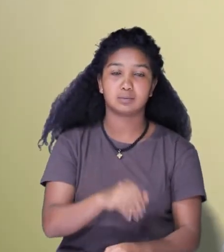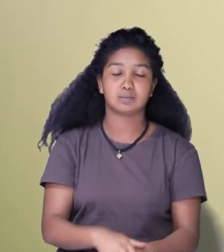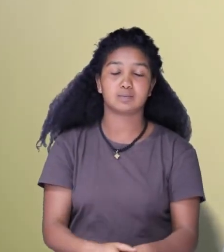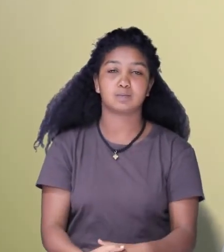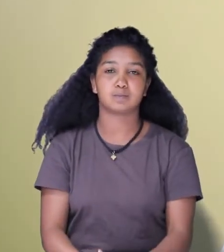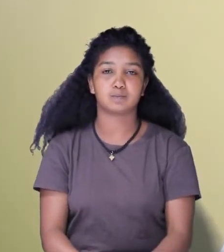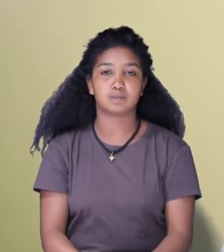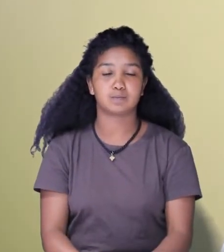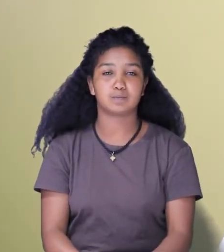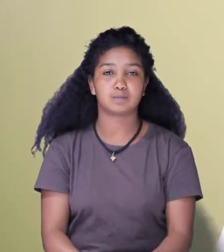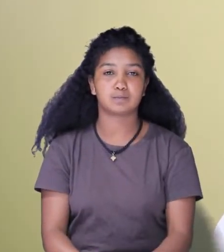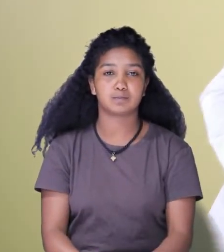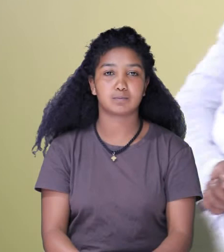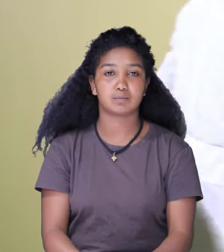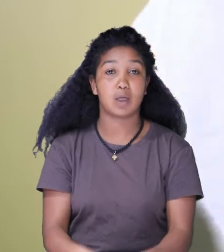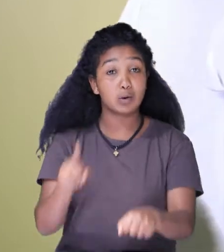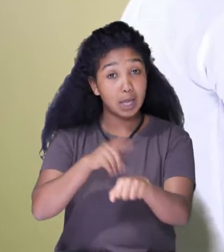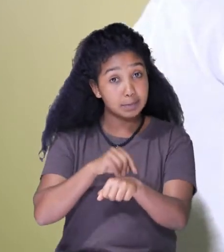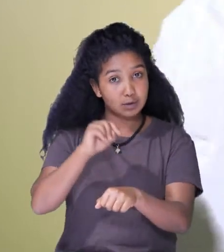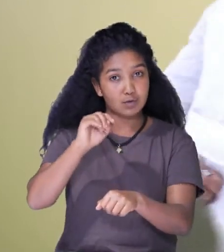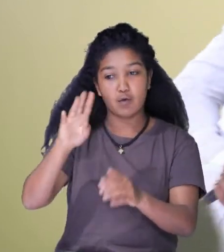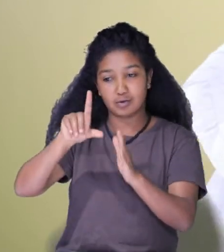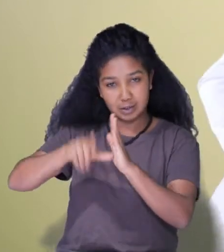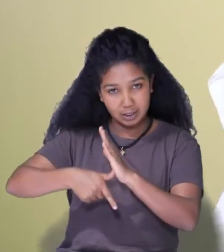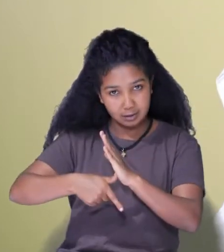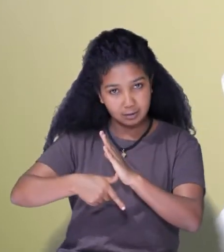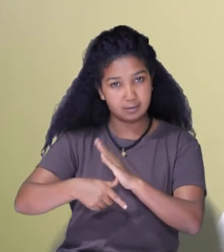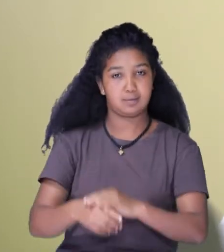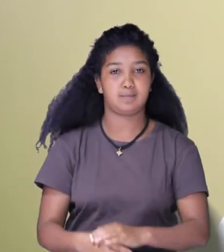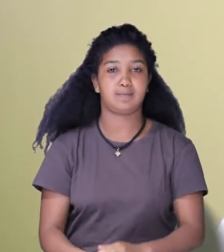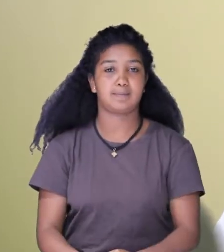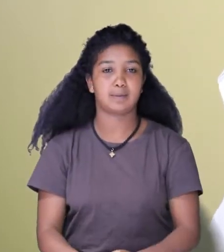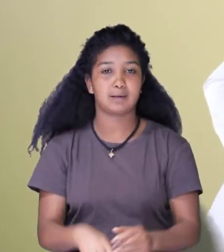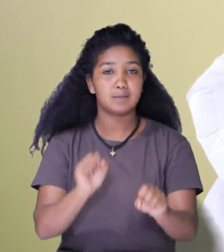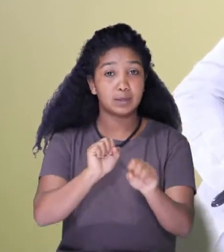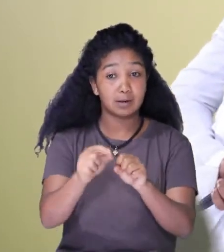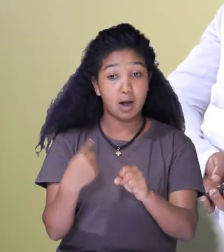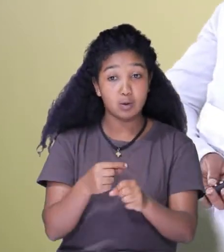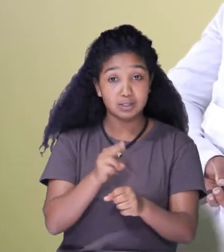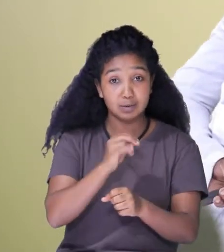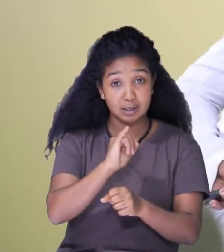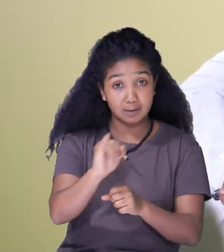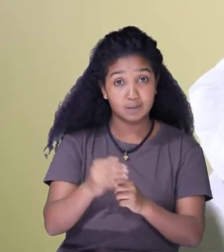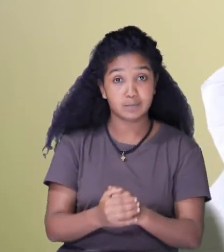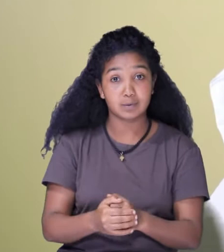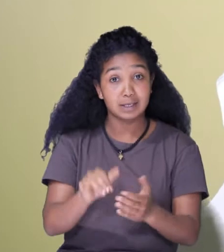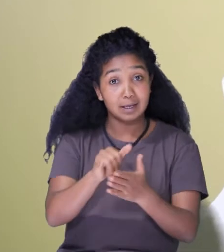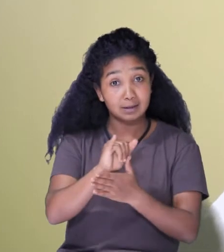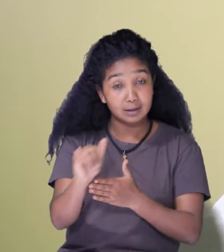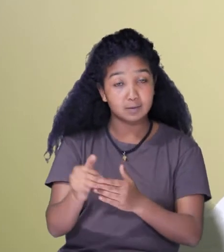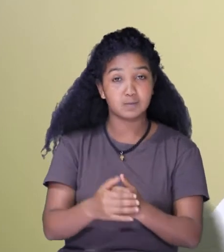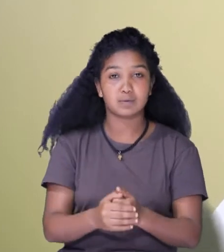1396 meter, and our time is 4 seconds. So our speed is, that